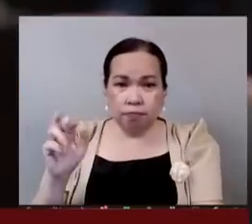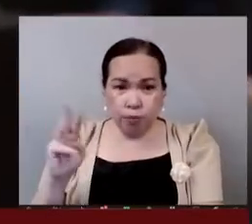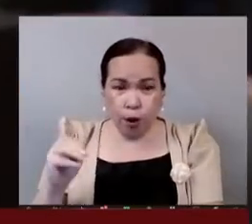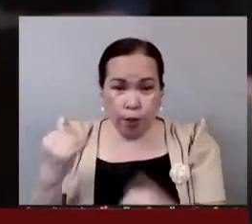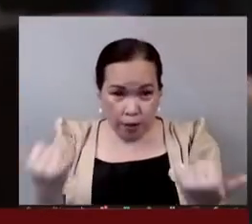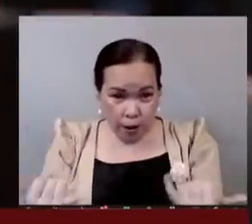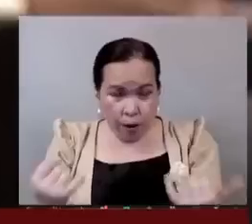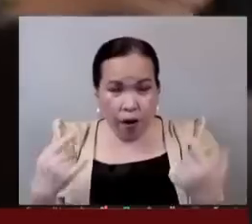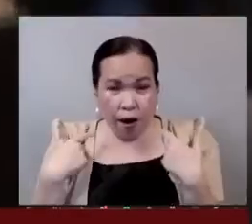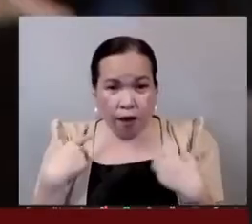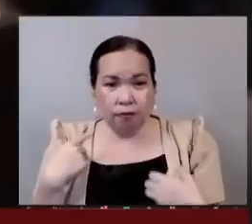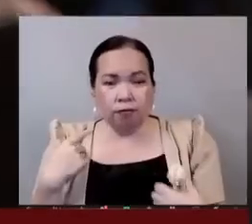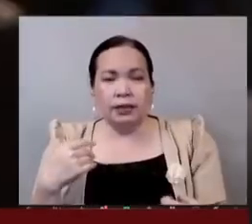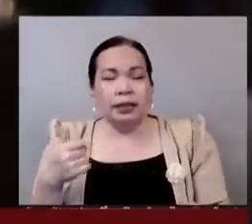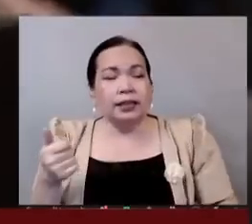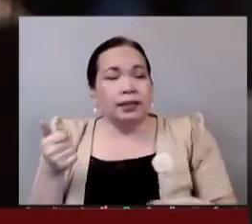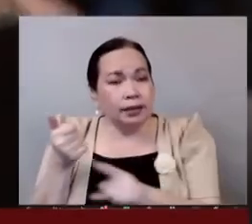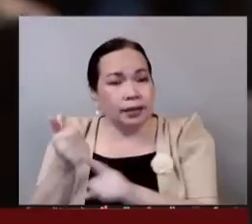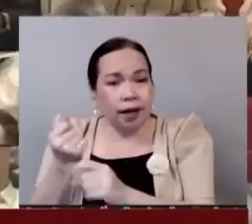be self-governing.